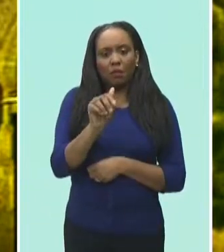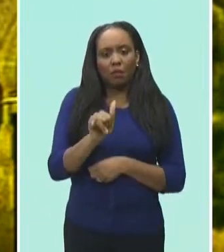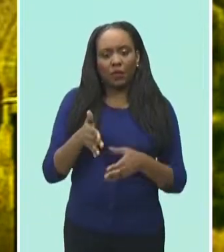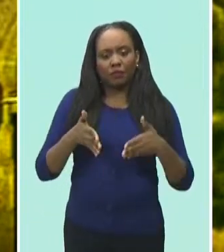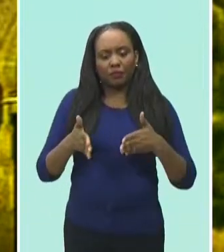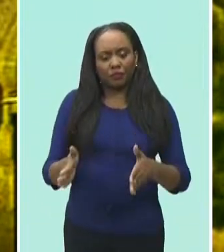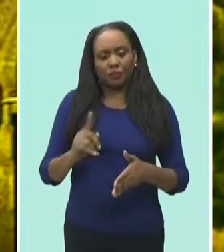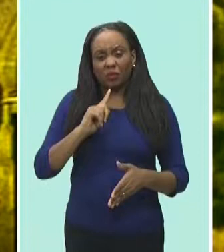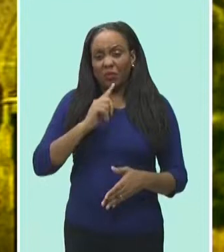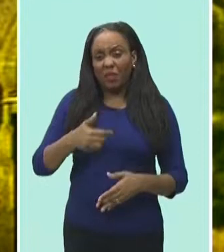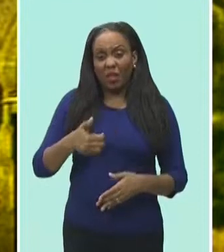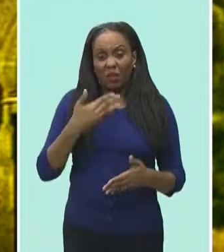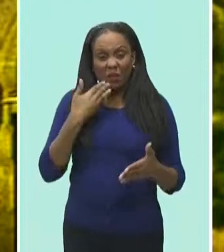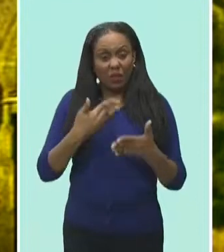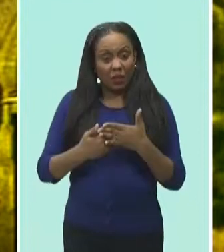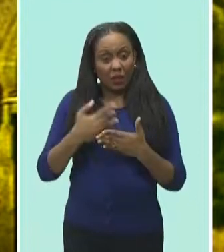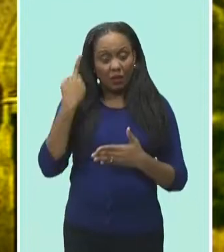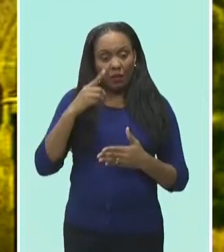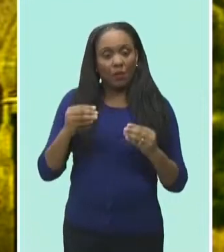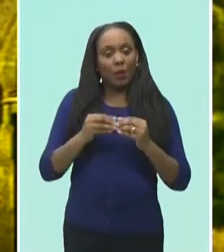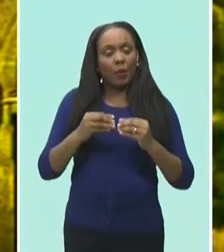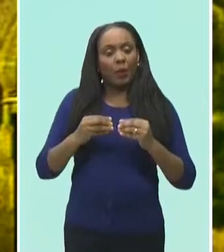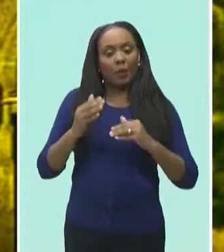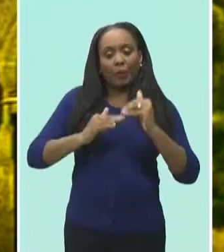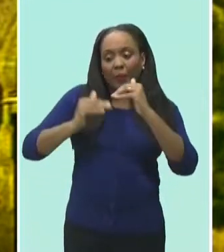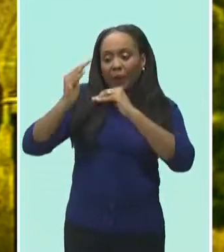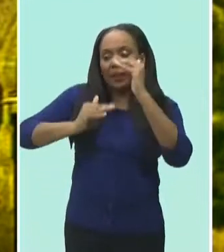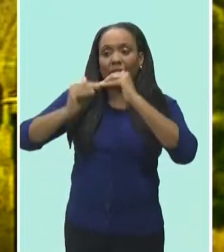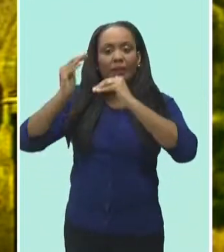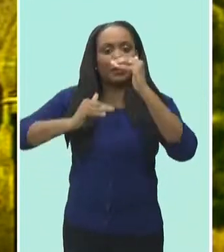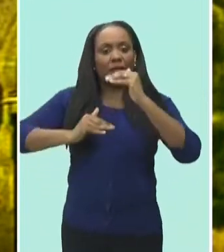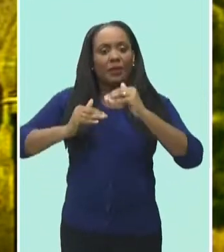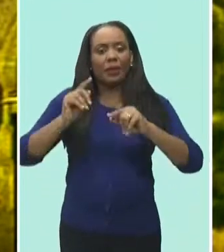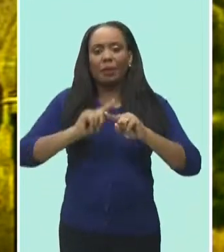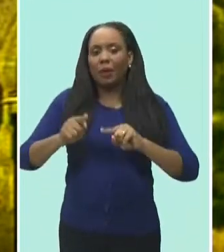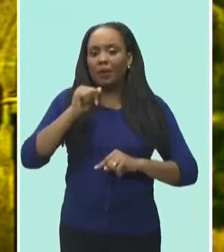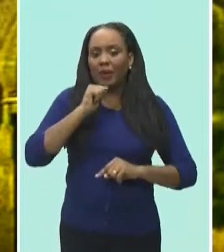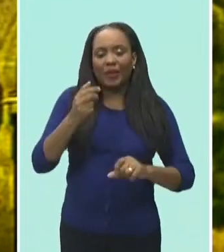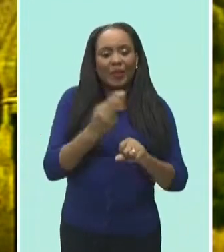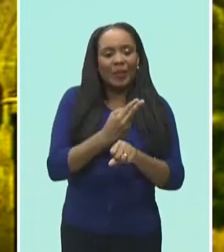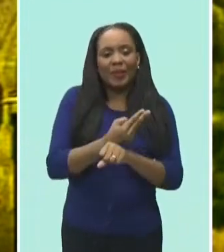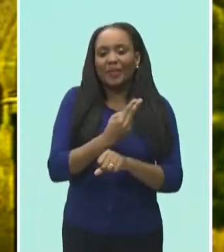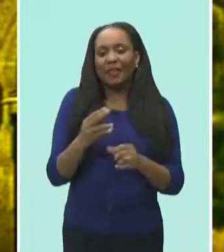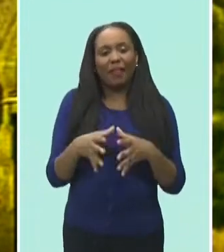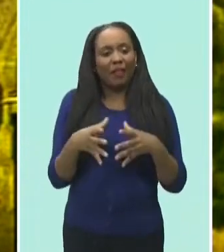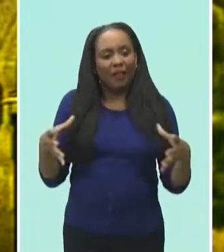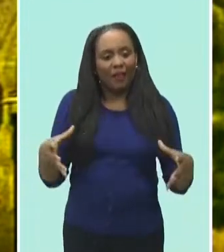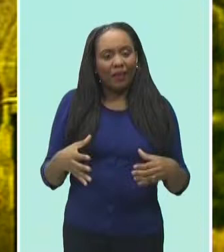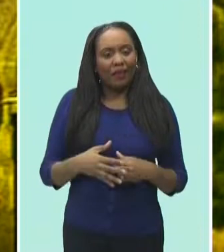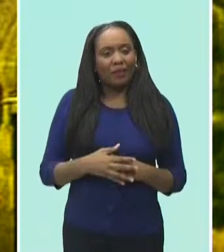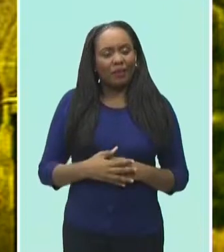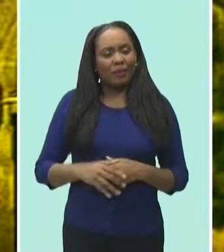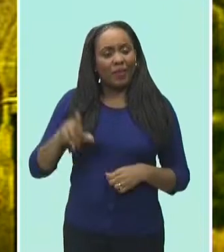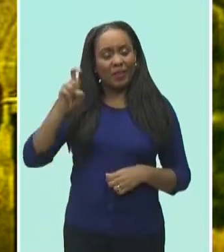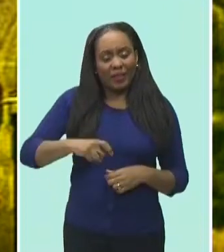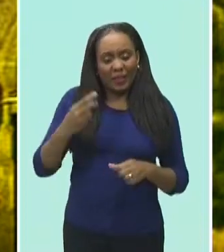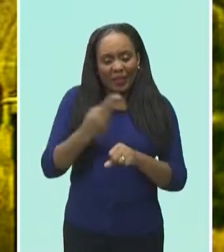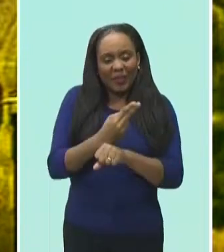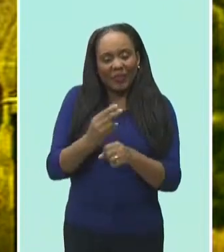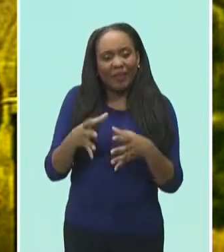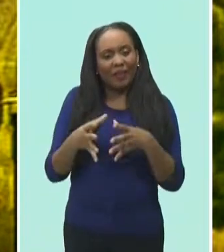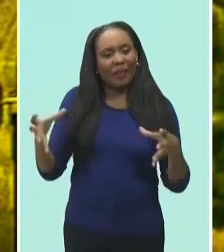currently, he said, it is not being utilized in a way that enables Barbados to reap maximum returns. He says the area, which is one of the